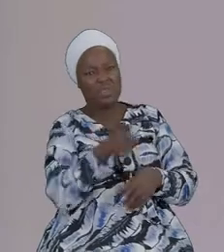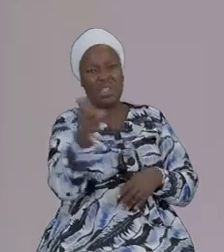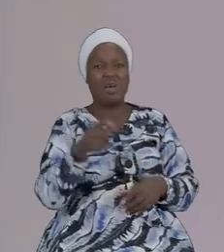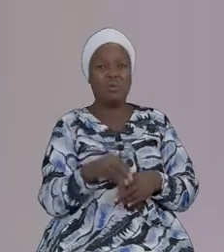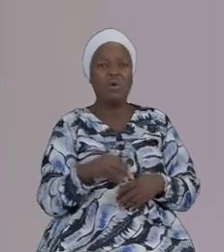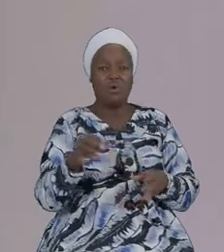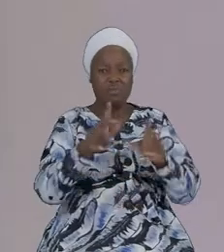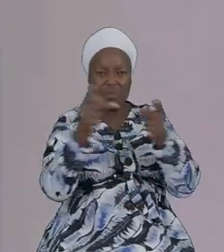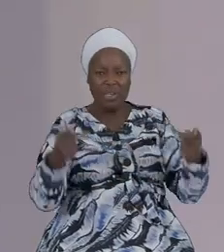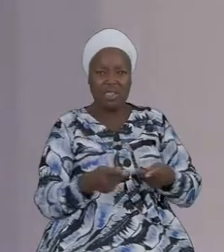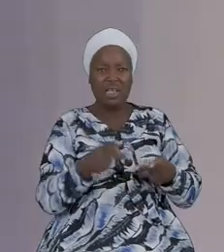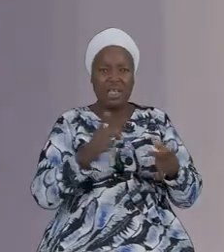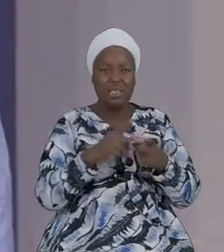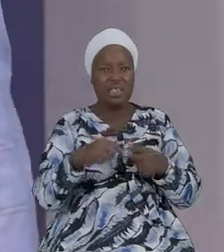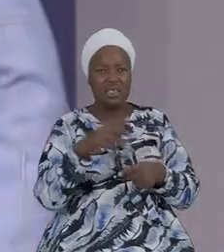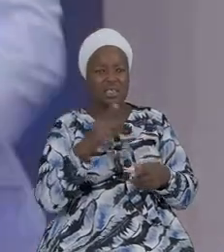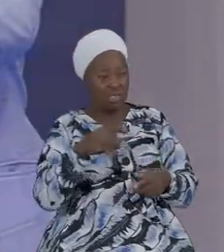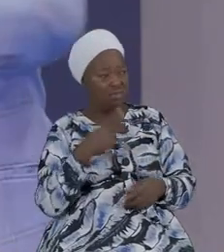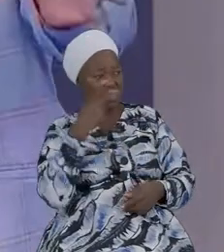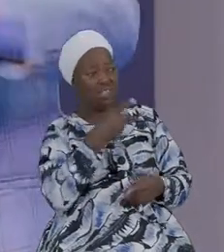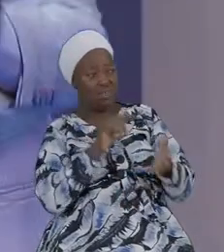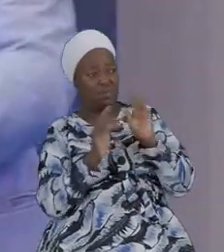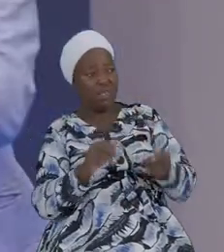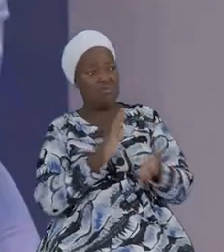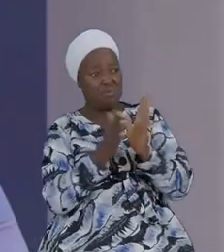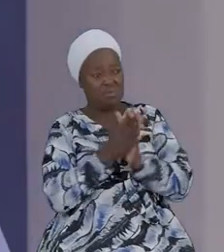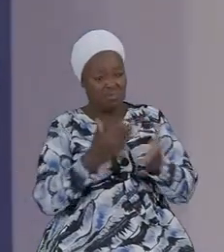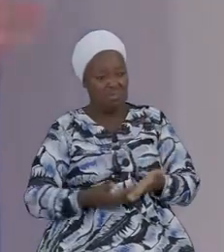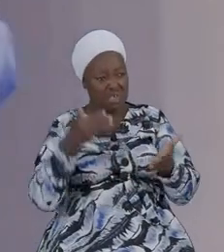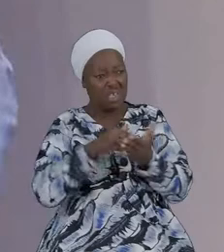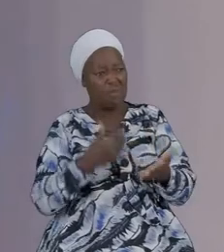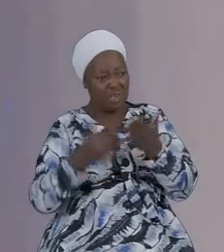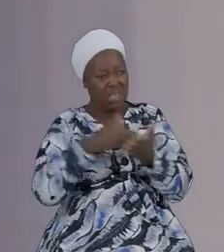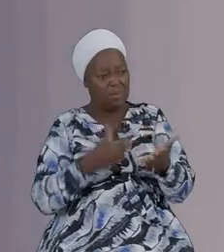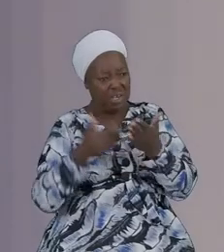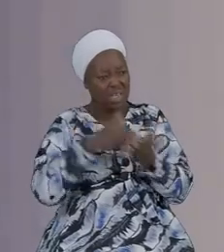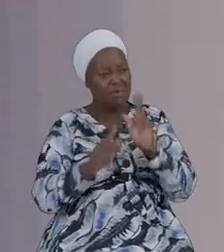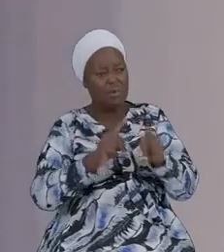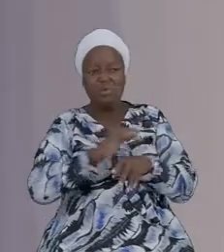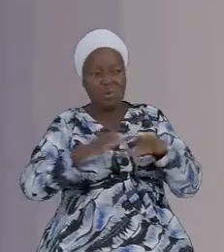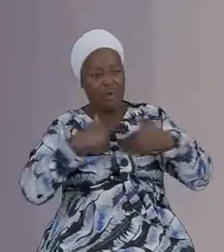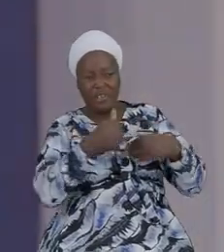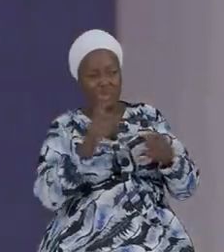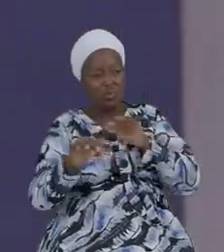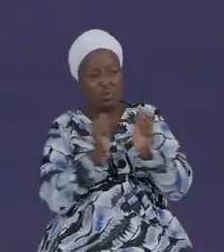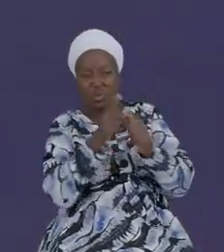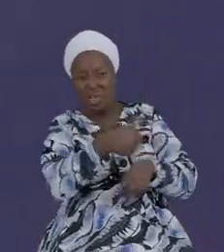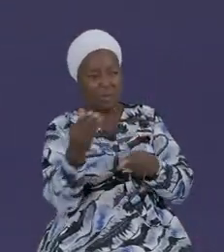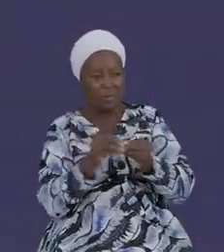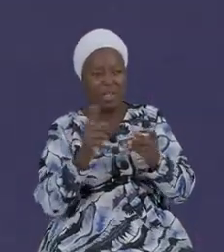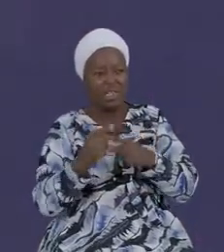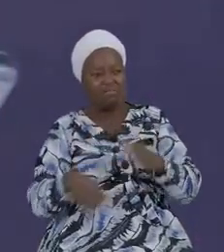company. They say, it's come born again people. We have nothing to do with you anymore. You